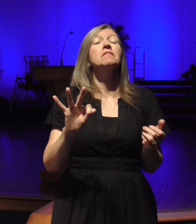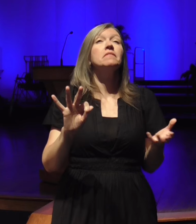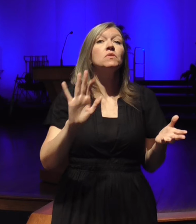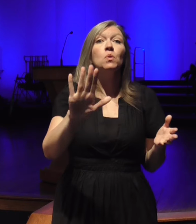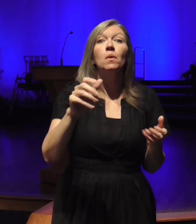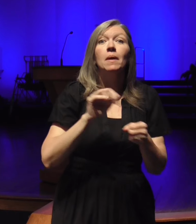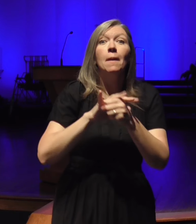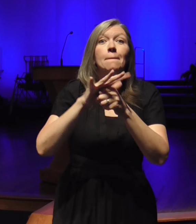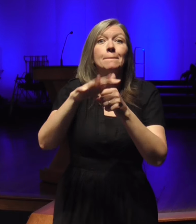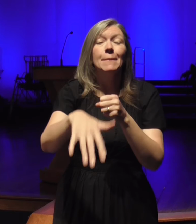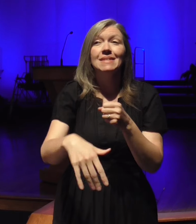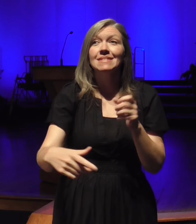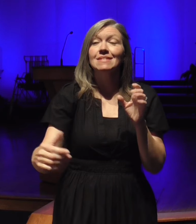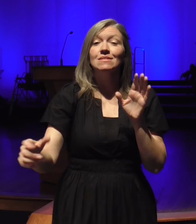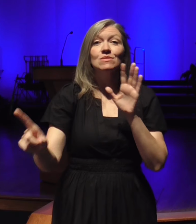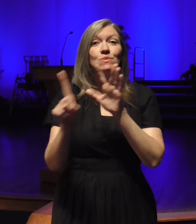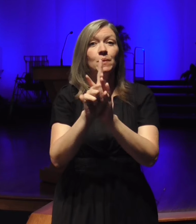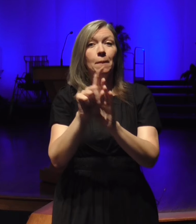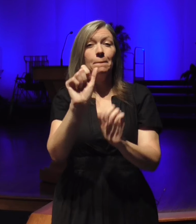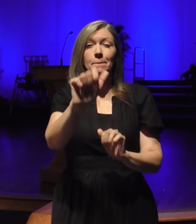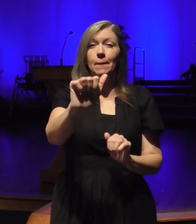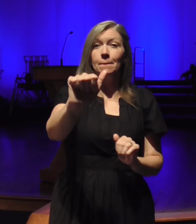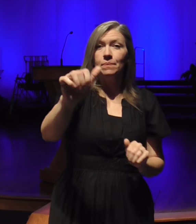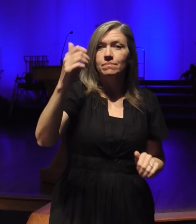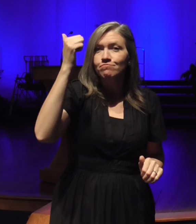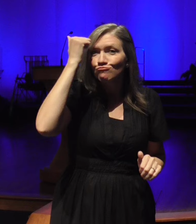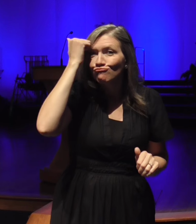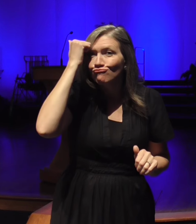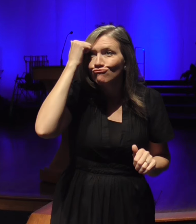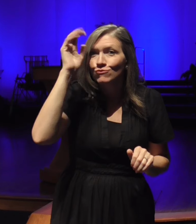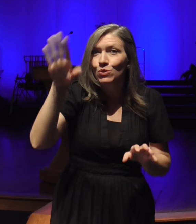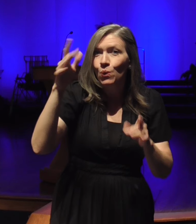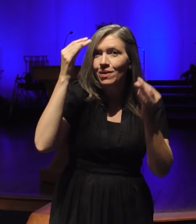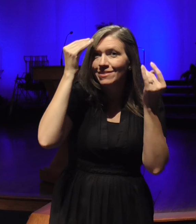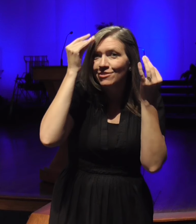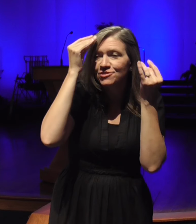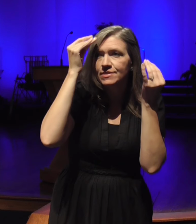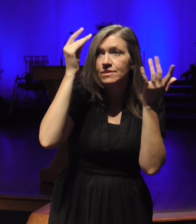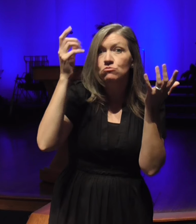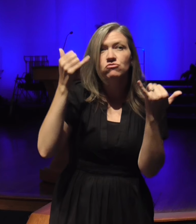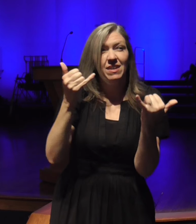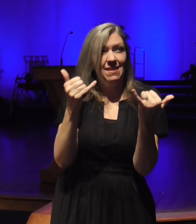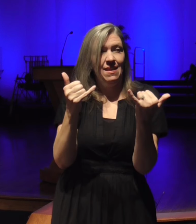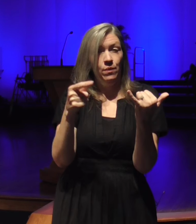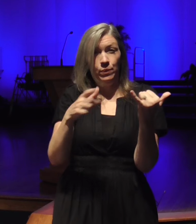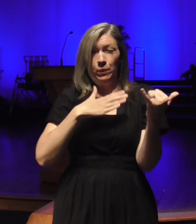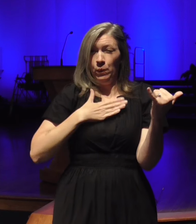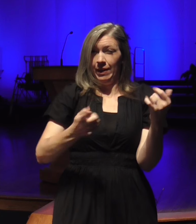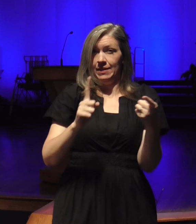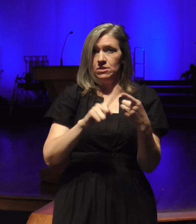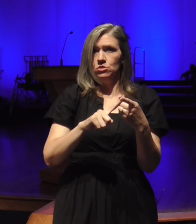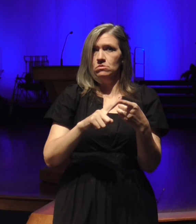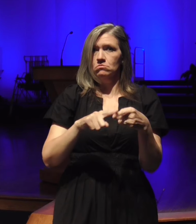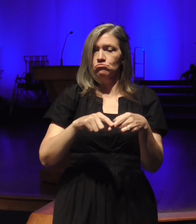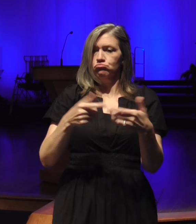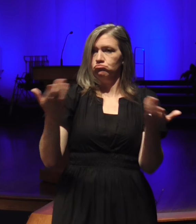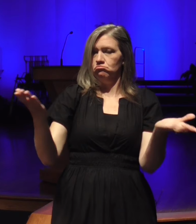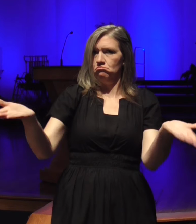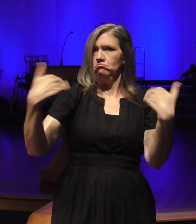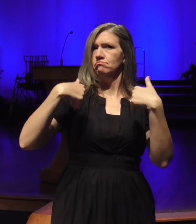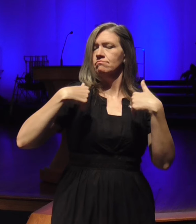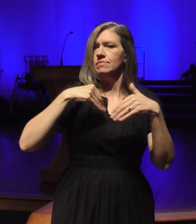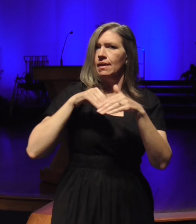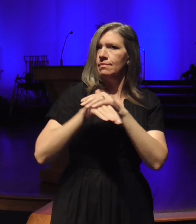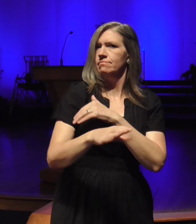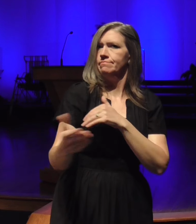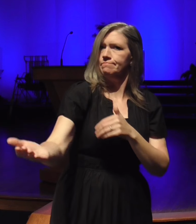this layers of not self that we've come to believe in. So what if your abundance came knocking on the door of your consciousness right here